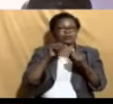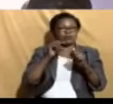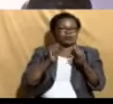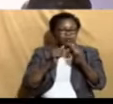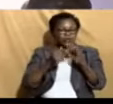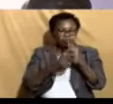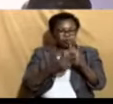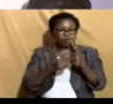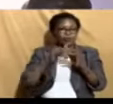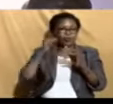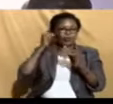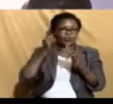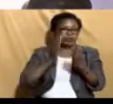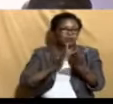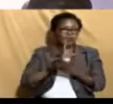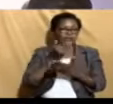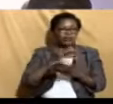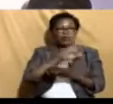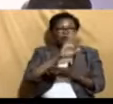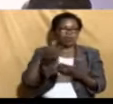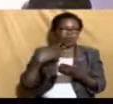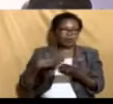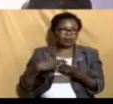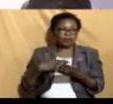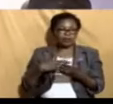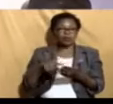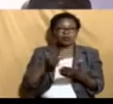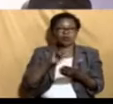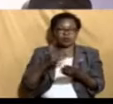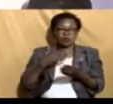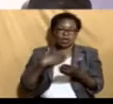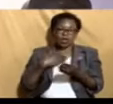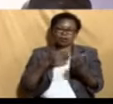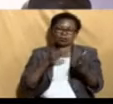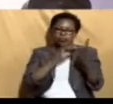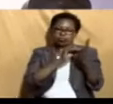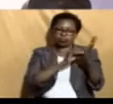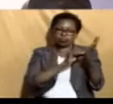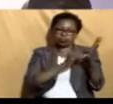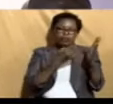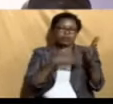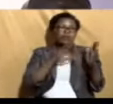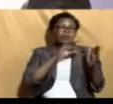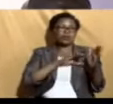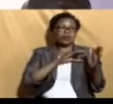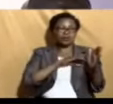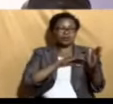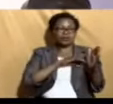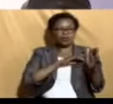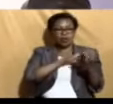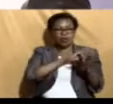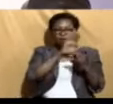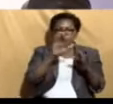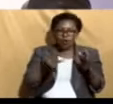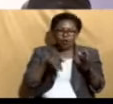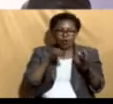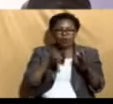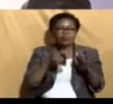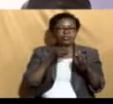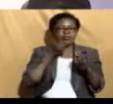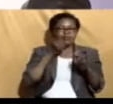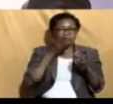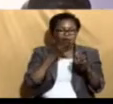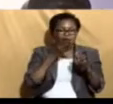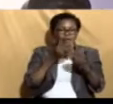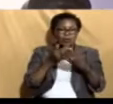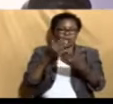irrespective of stature. We have set out, my lords, for your benefit, these absurdities in extenso in our submissions before